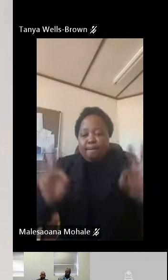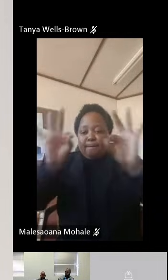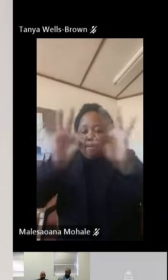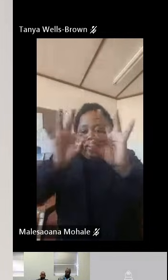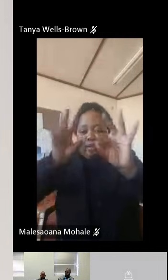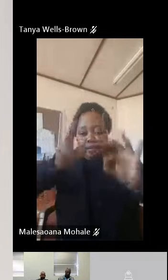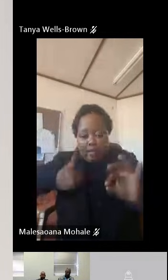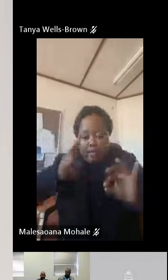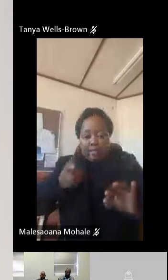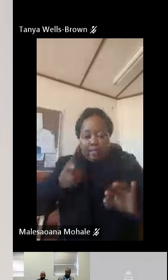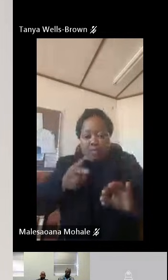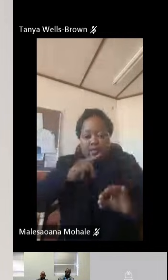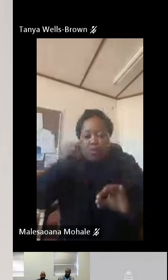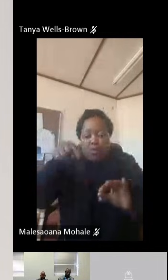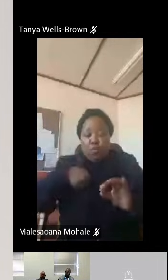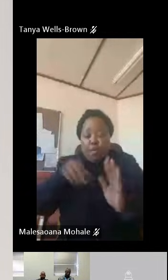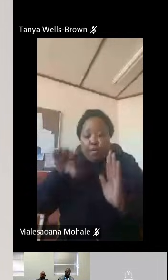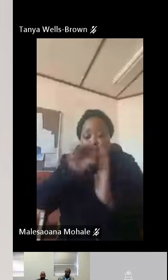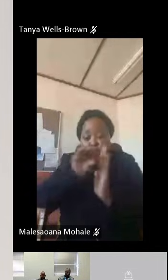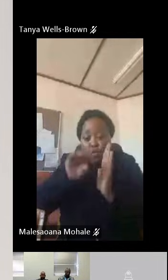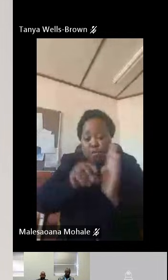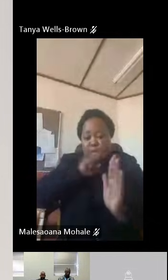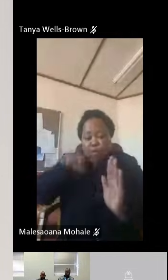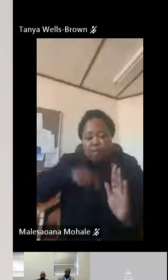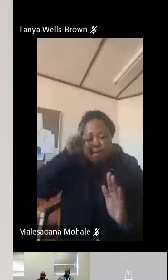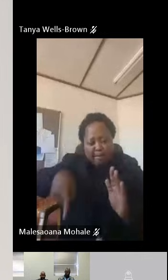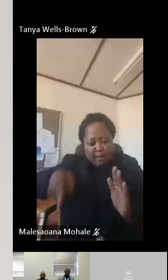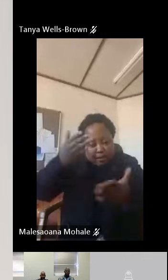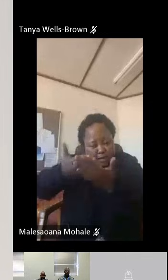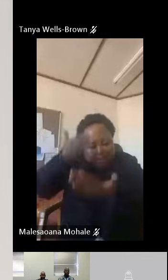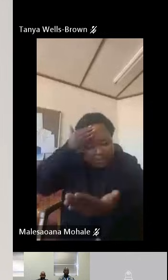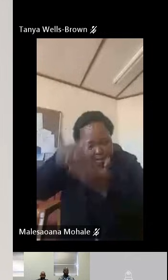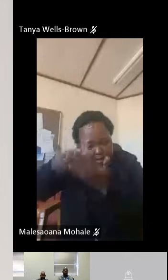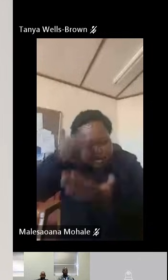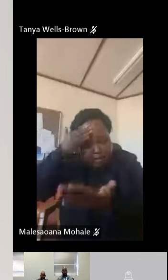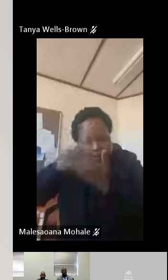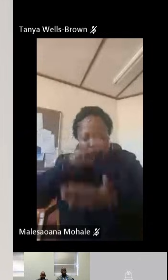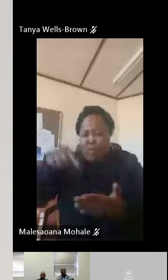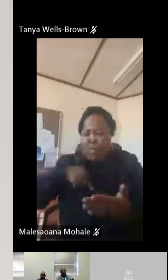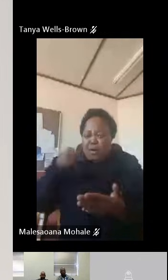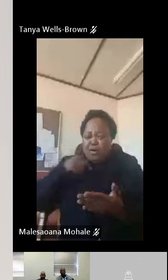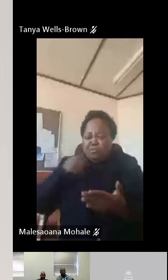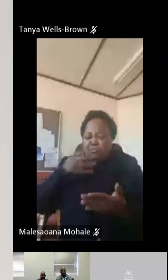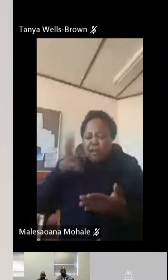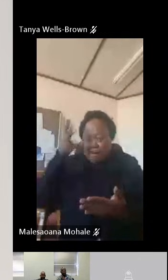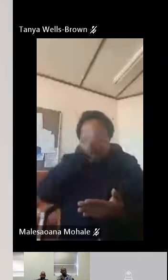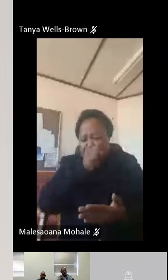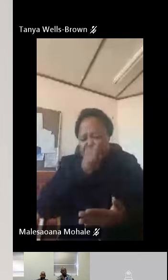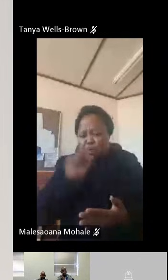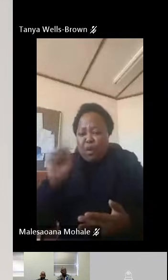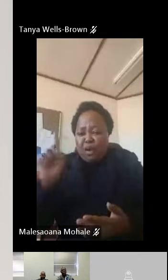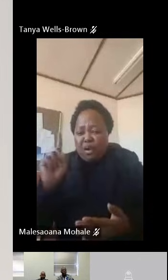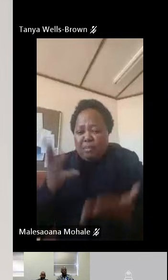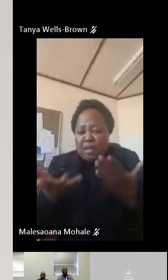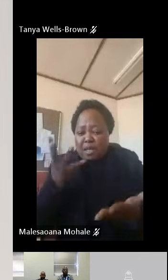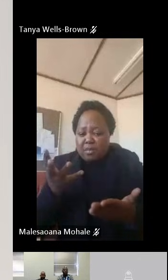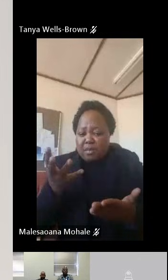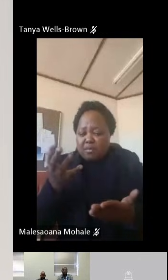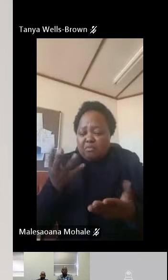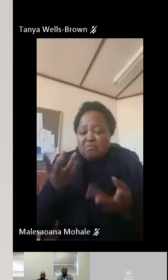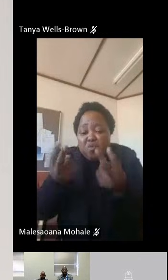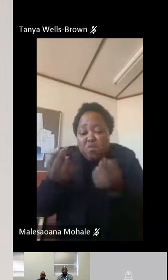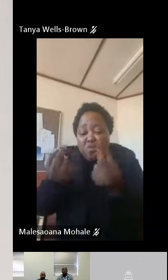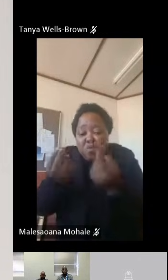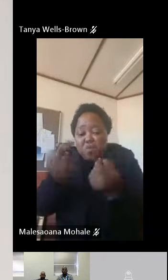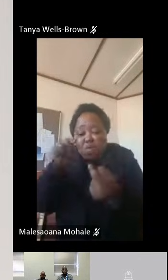our programs, we learn what it really means relating to issues of disability. So what are new things that perhaps you could